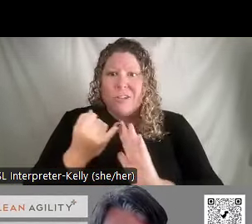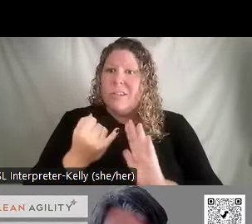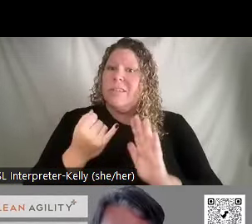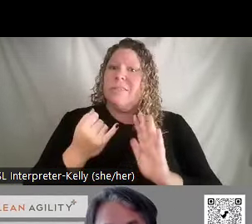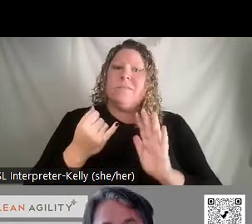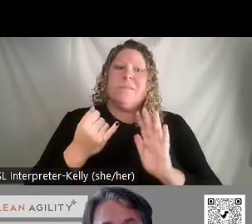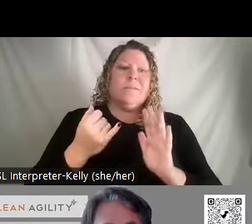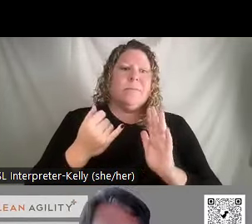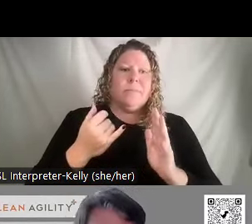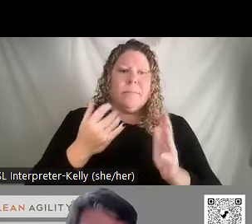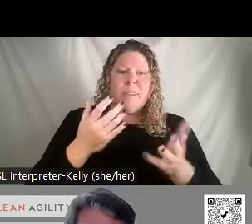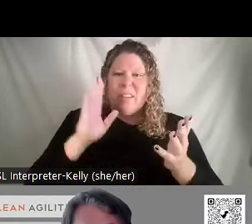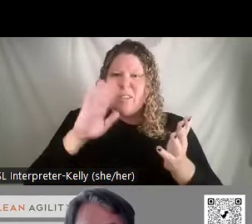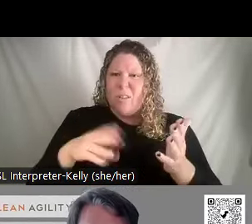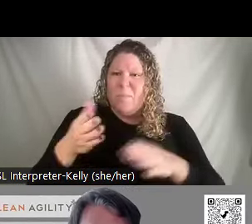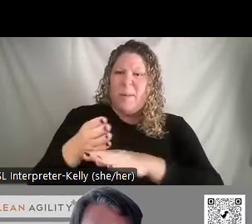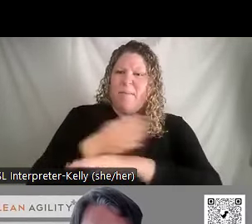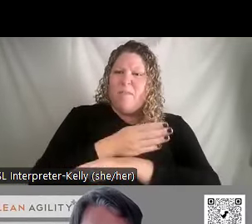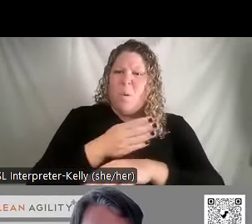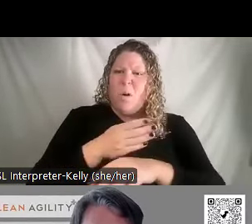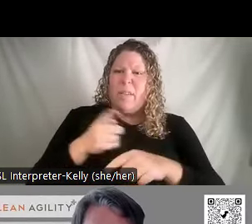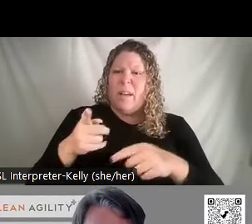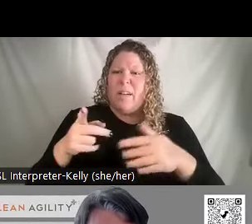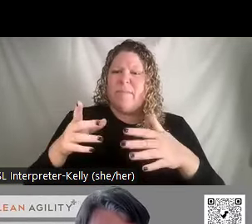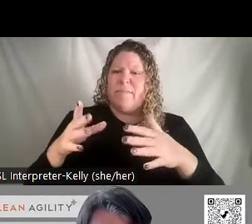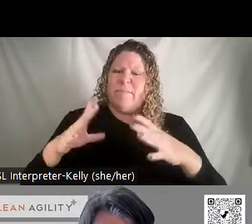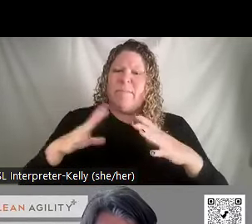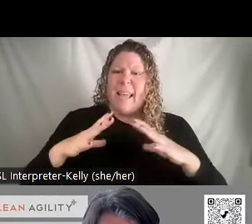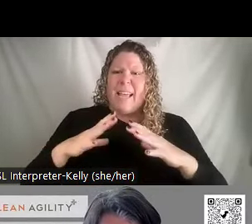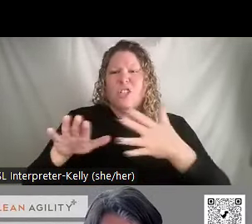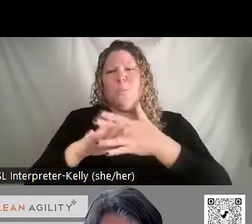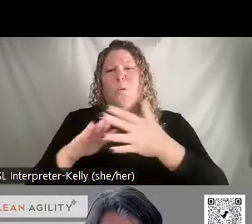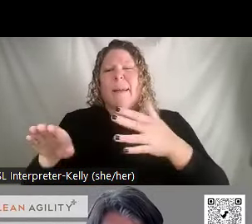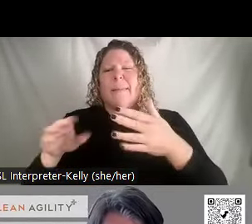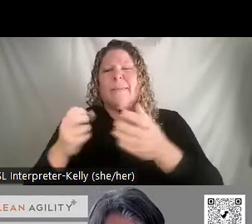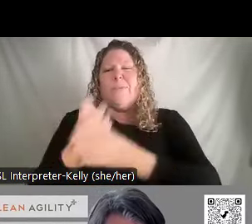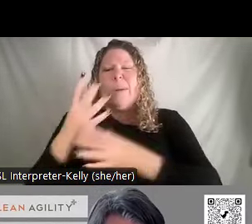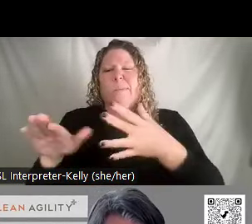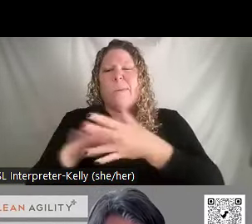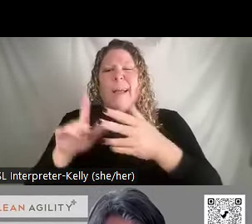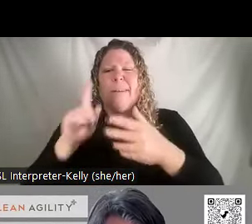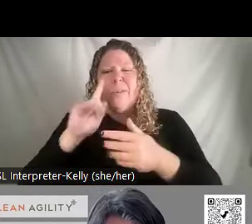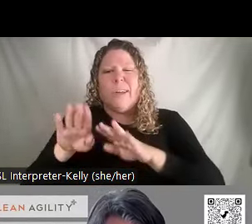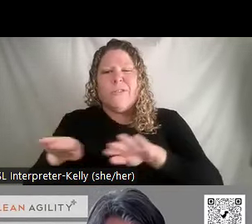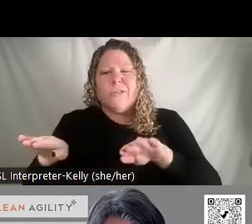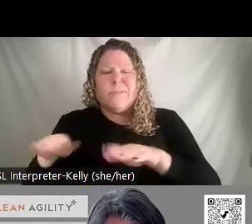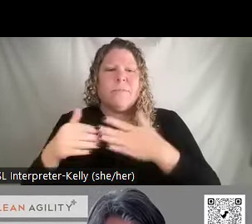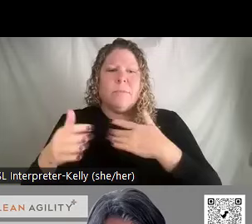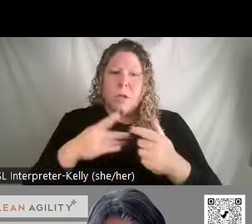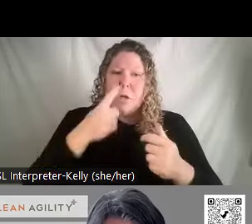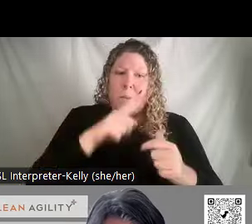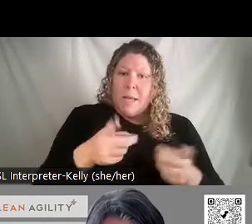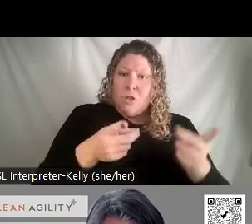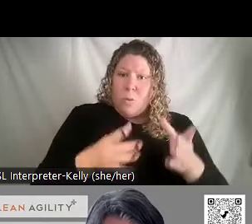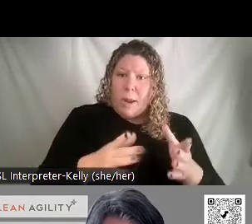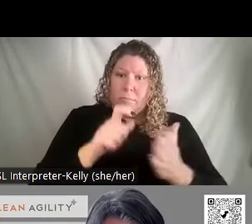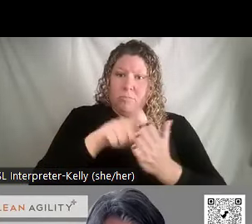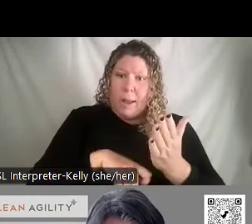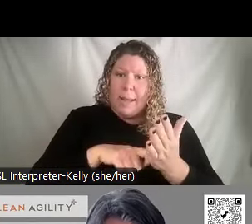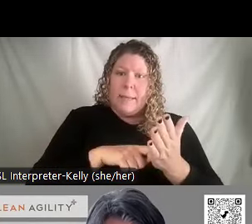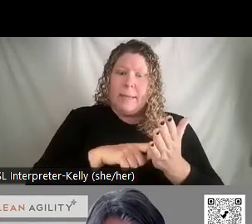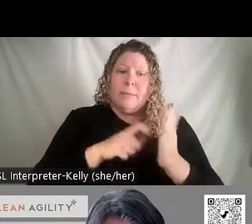with their kids, and we want them to go relax and come back and feel recharged. So we want to put their minds at ease. So please, can you write me and publish